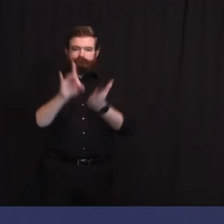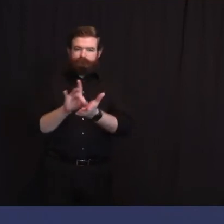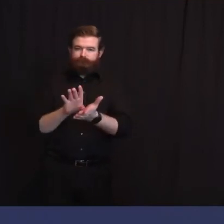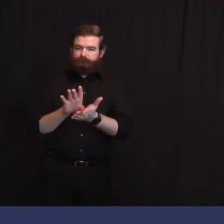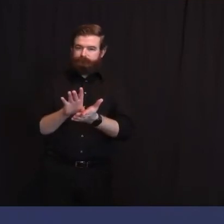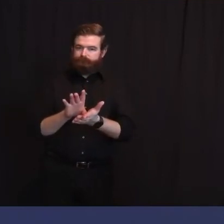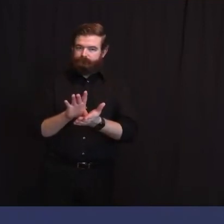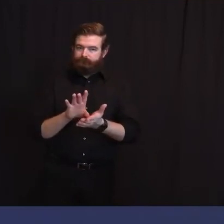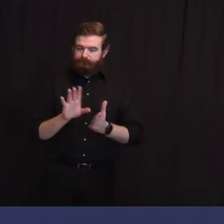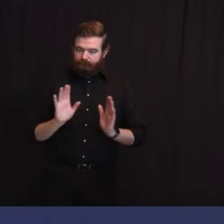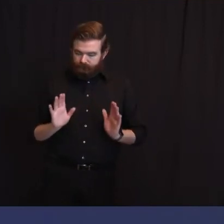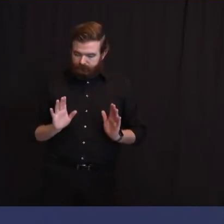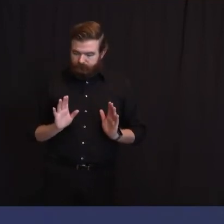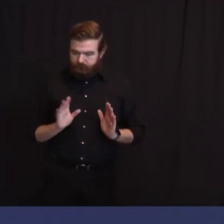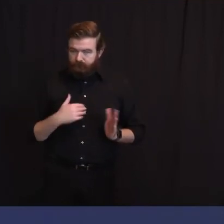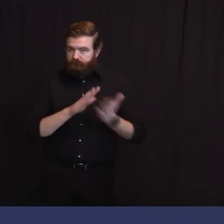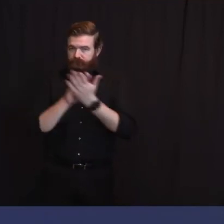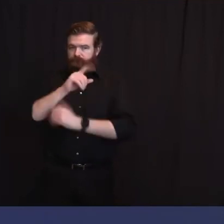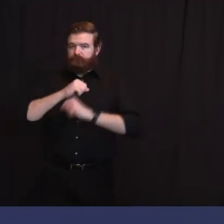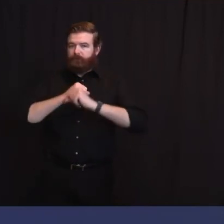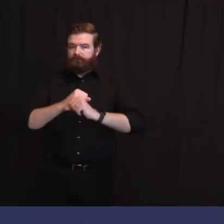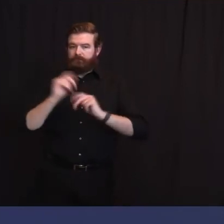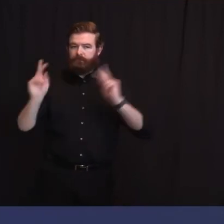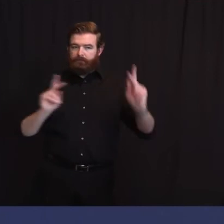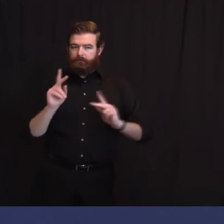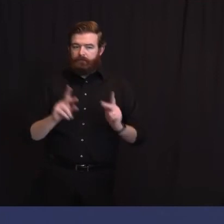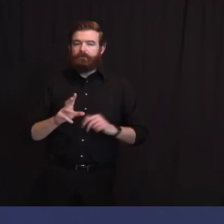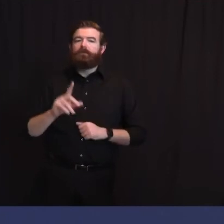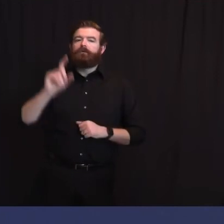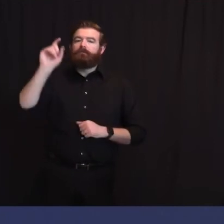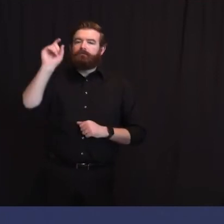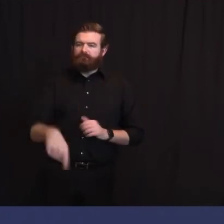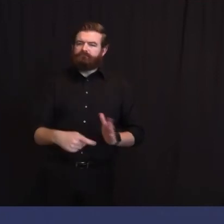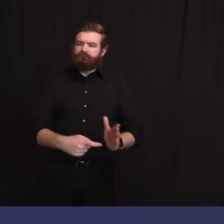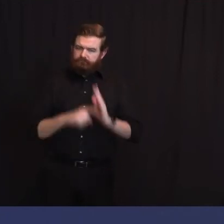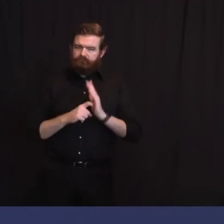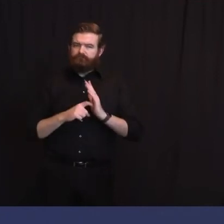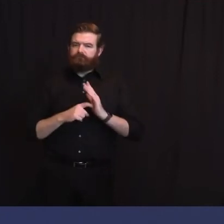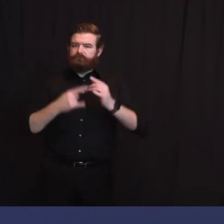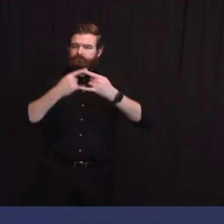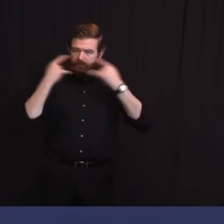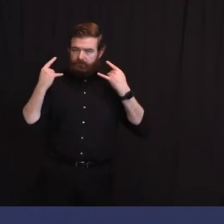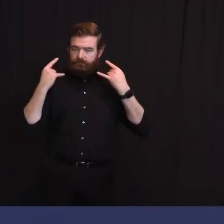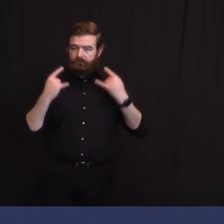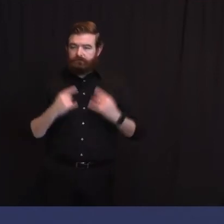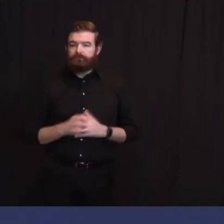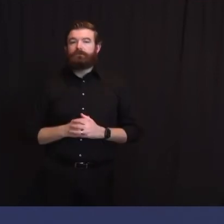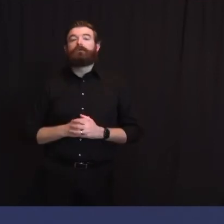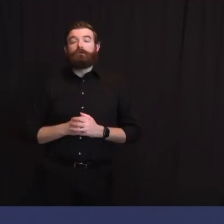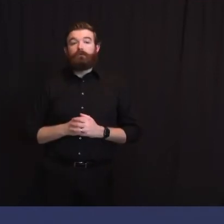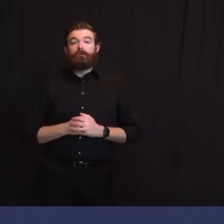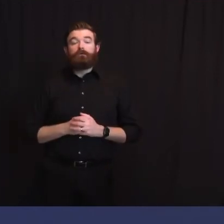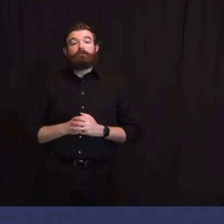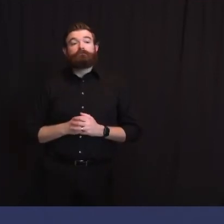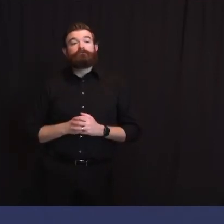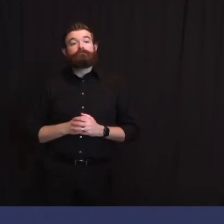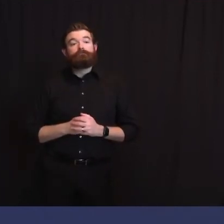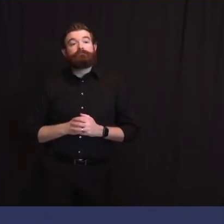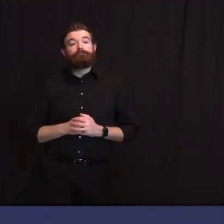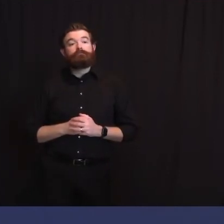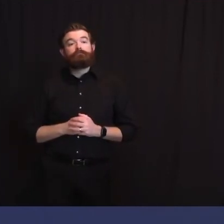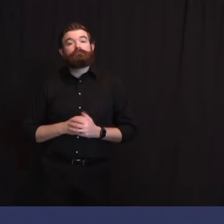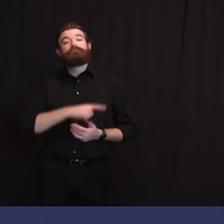you're not wearing a face covering, enforcing that. And the second favor we got to ask you is, please have